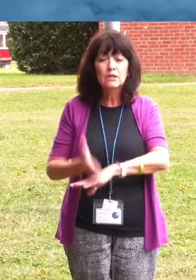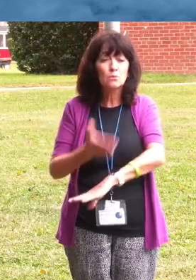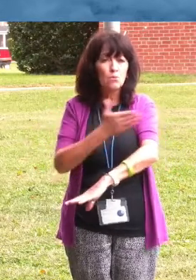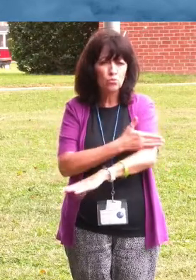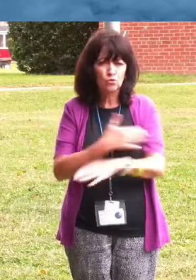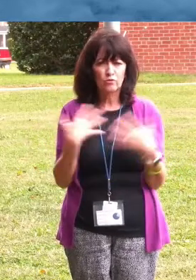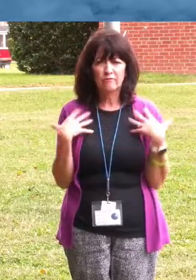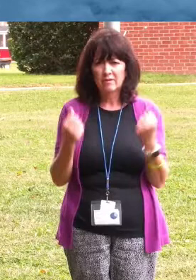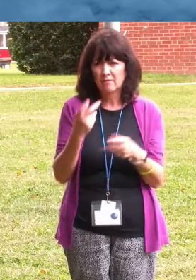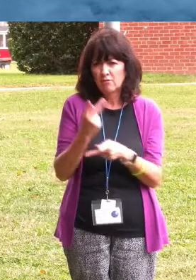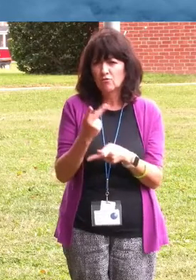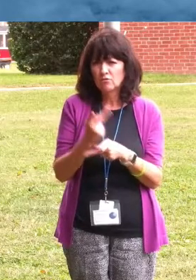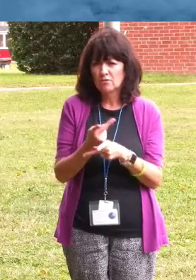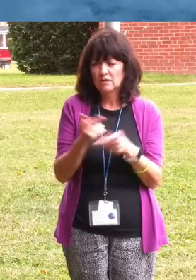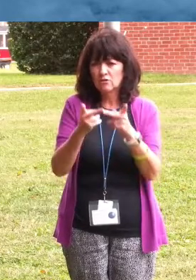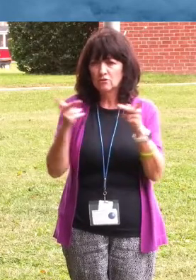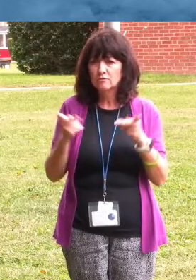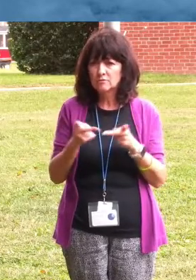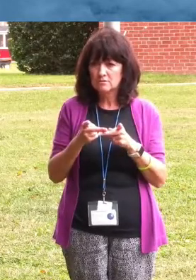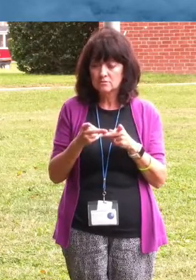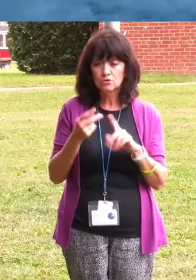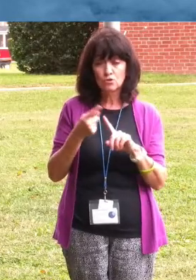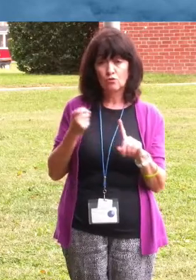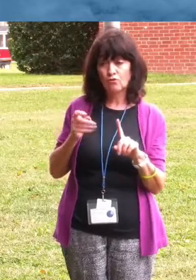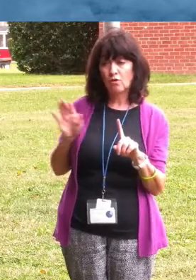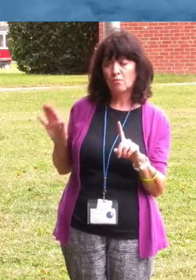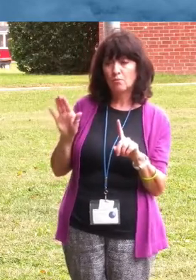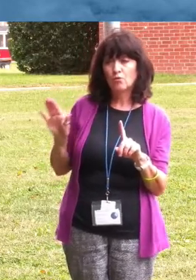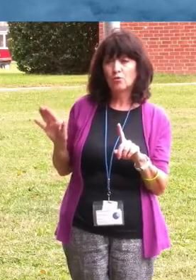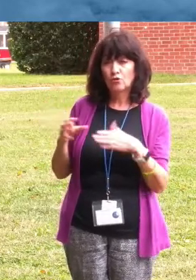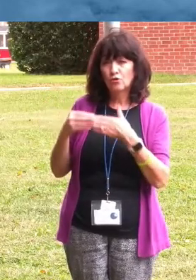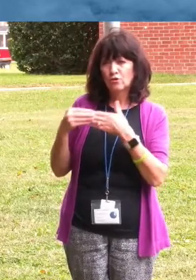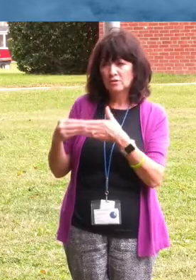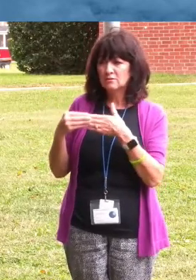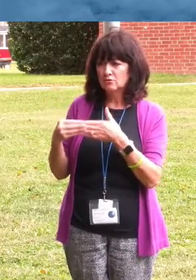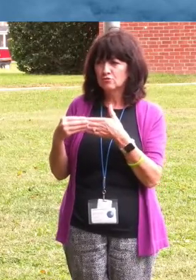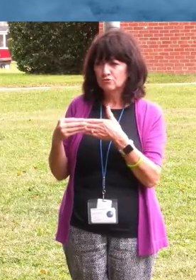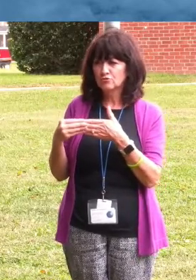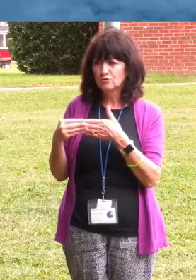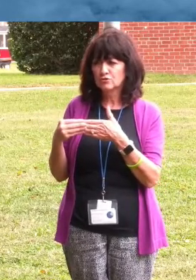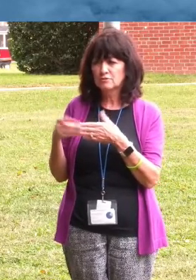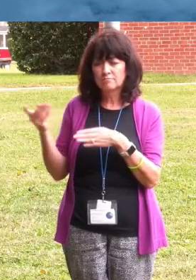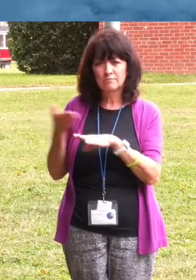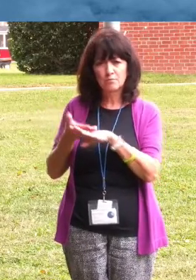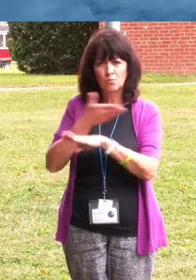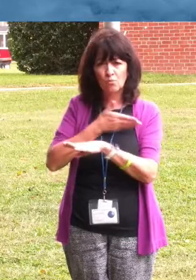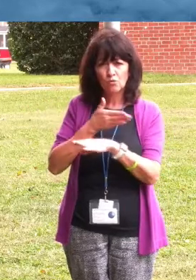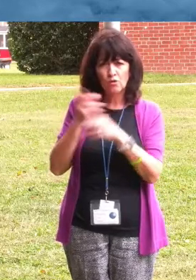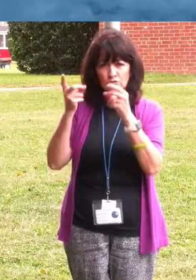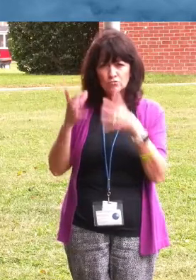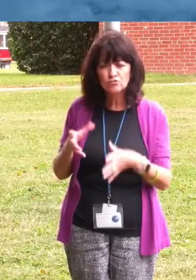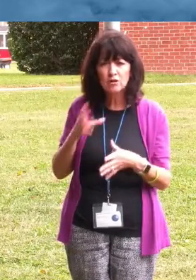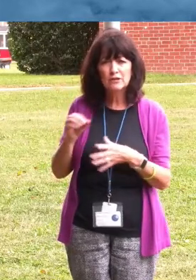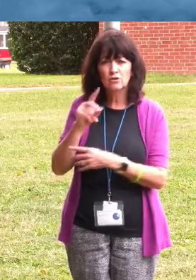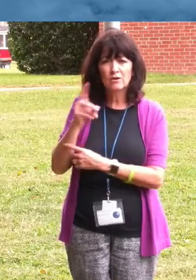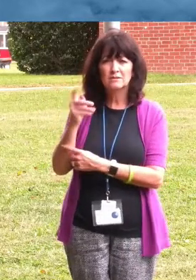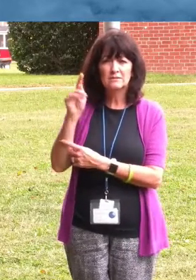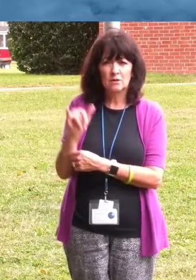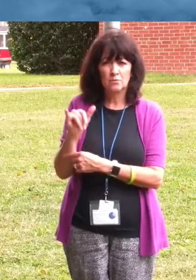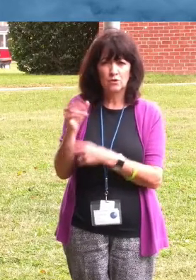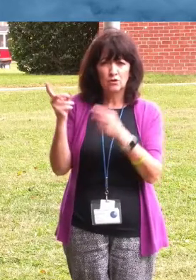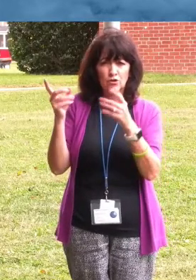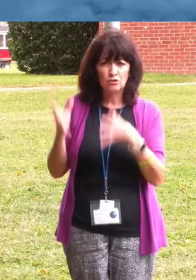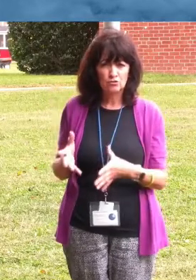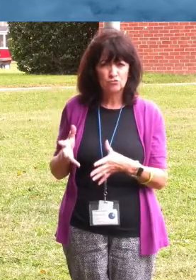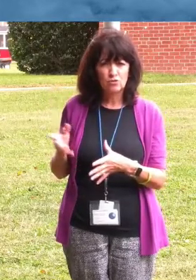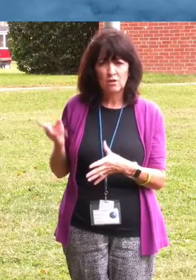And due to the leadership of the folks that are here, prior director and deputy directors, you have a plan that was ready